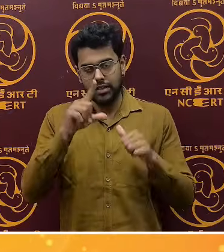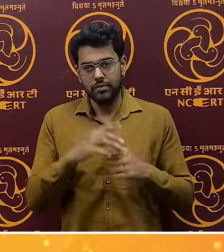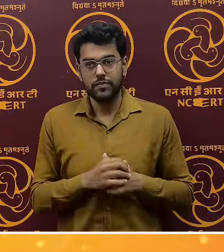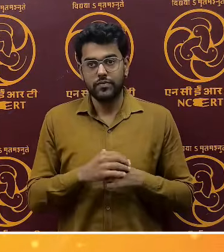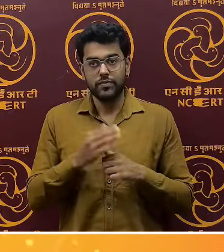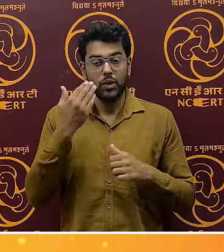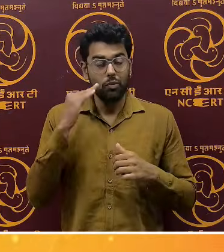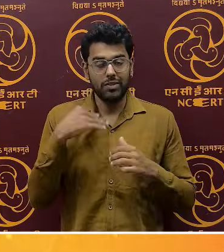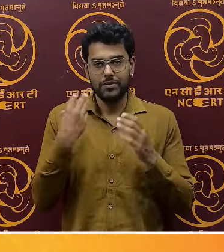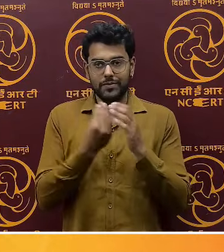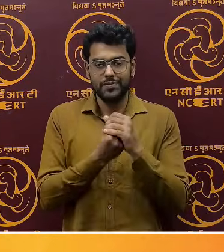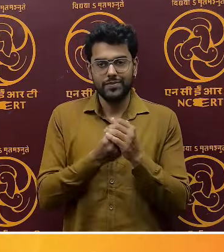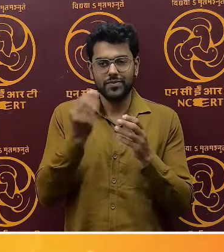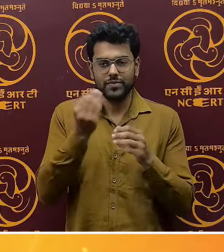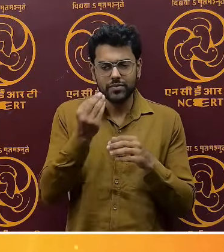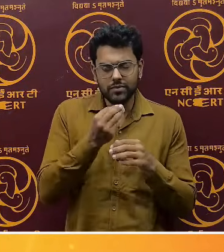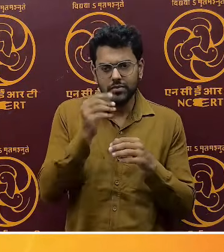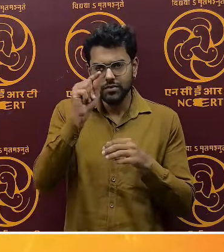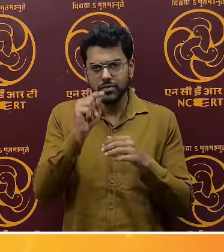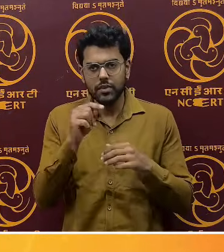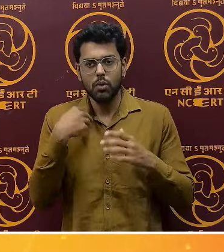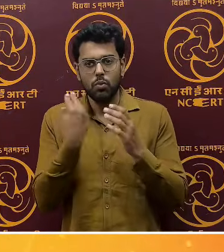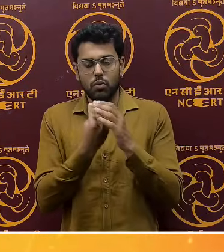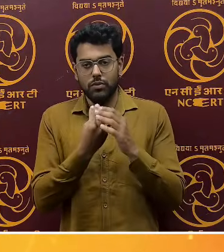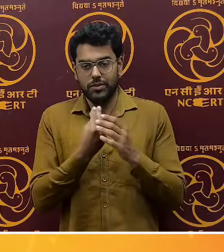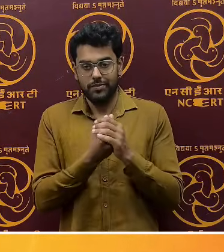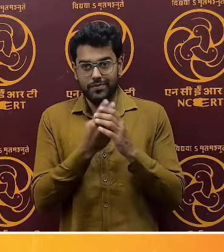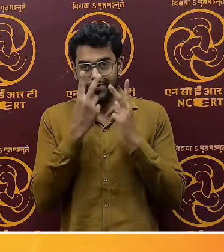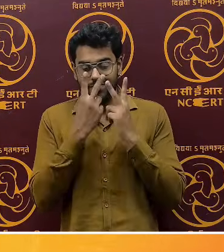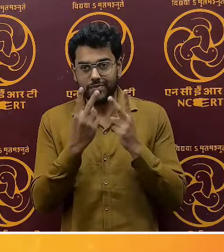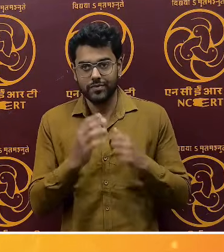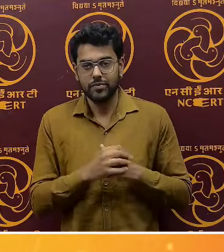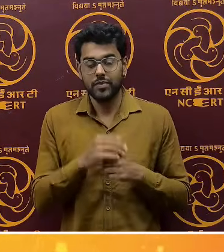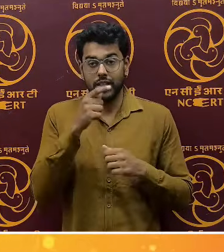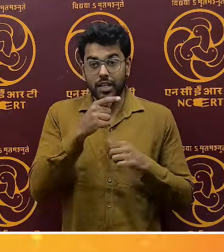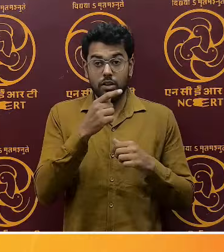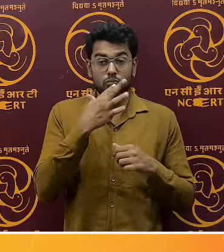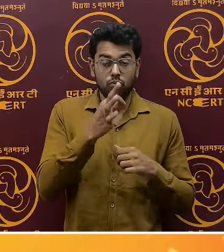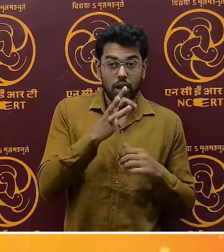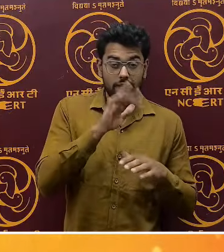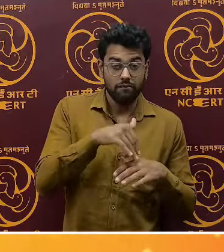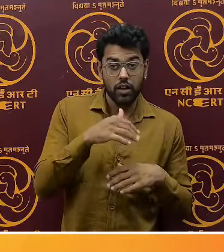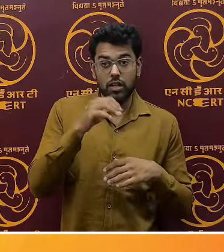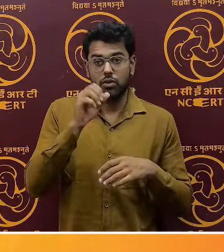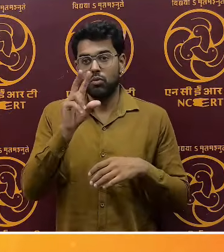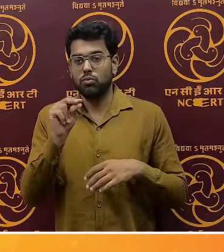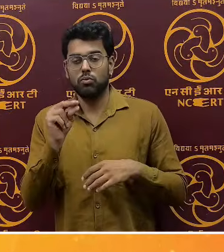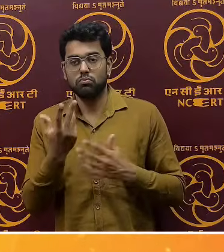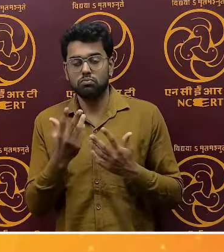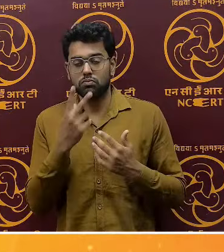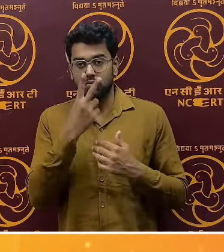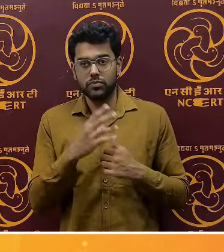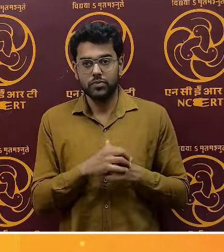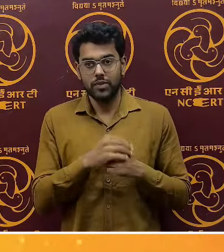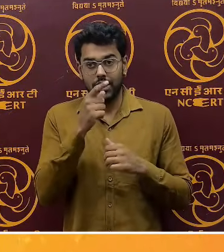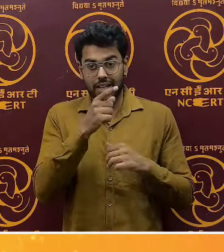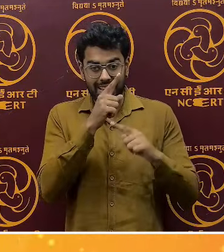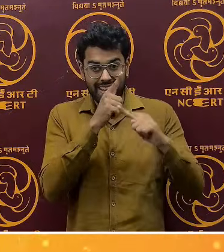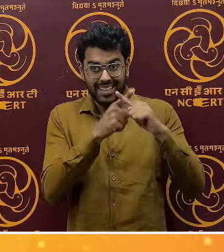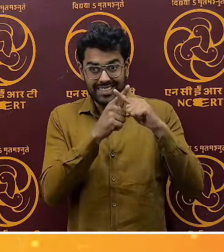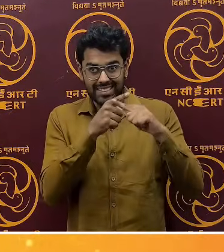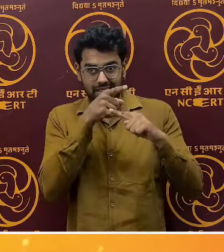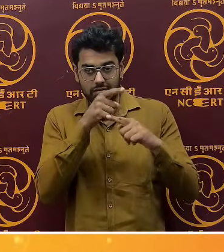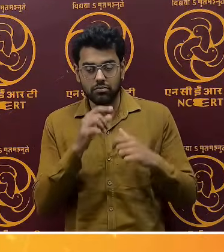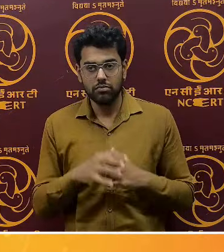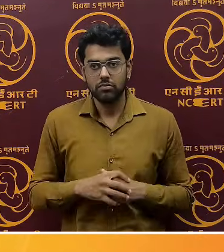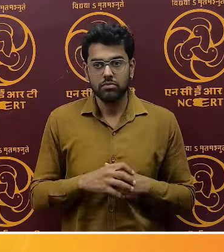when what are some conditions that we will see this is actually a polynomial. Let us see this variable x. If it